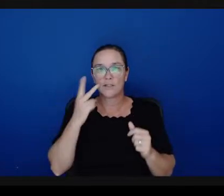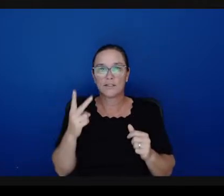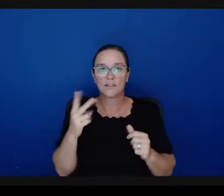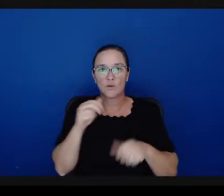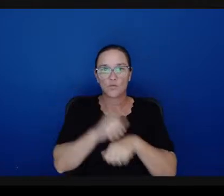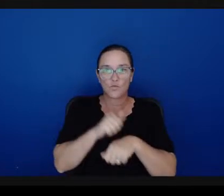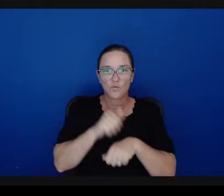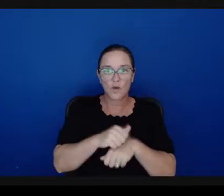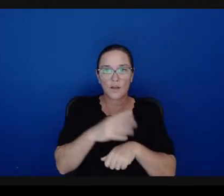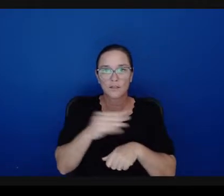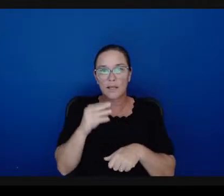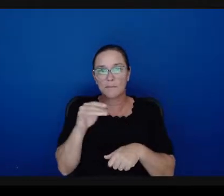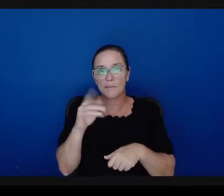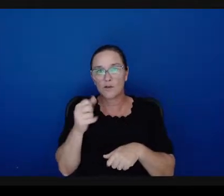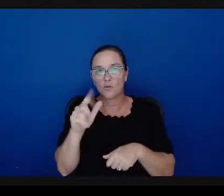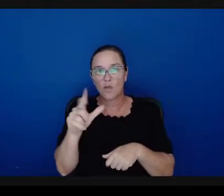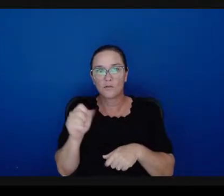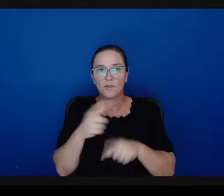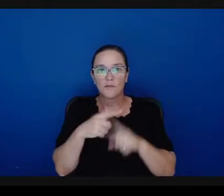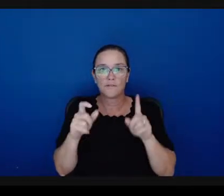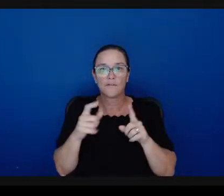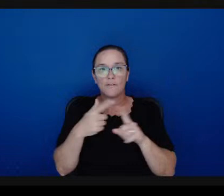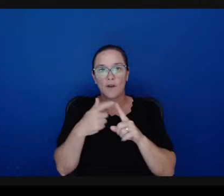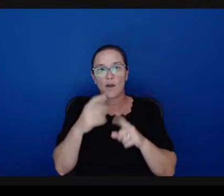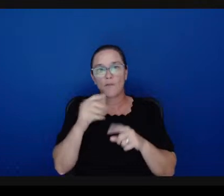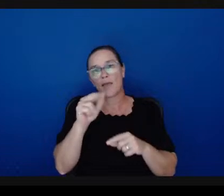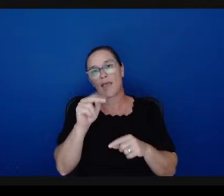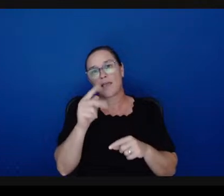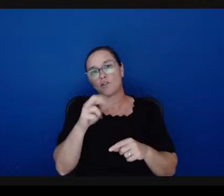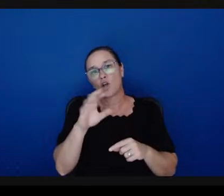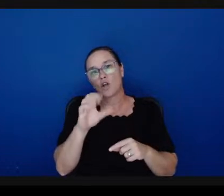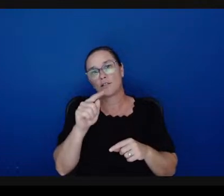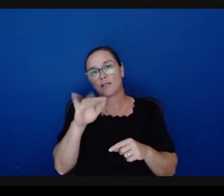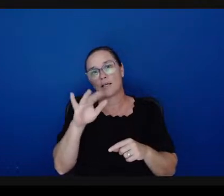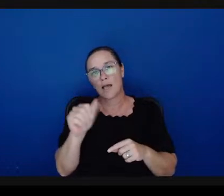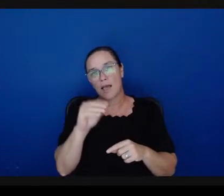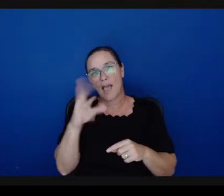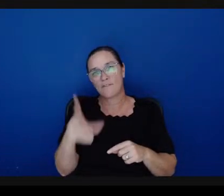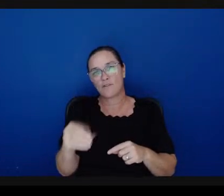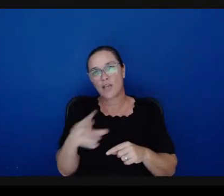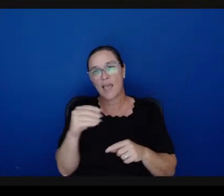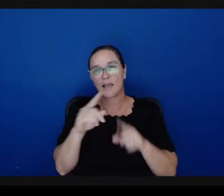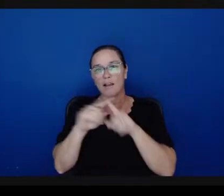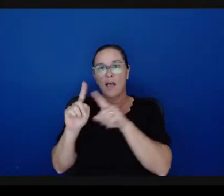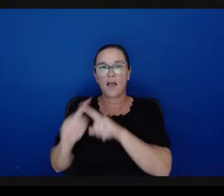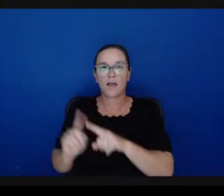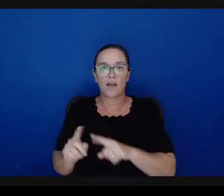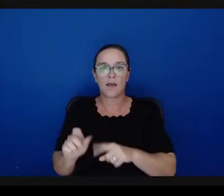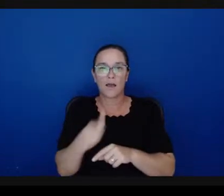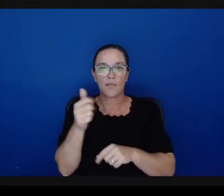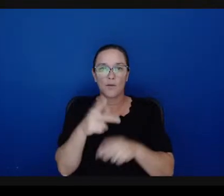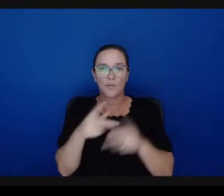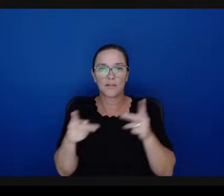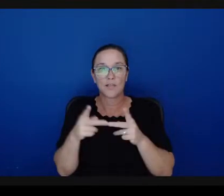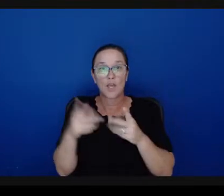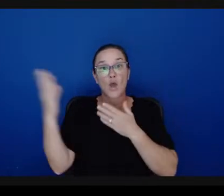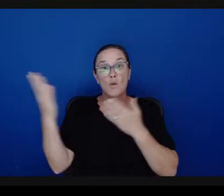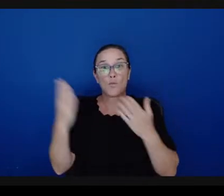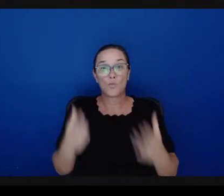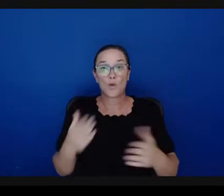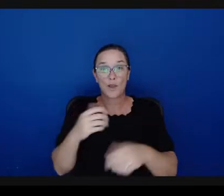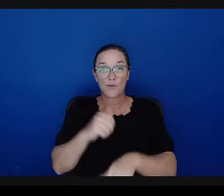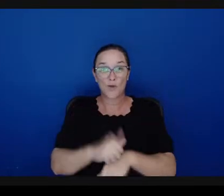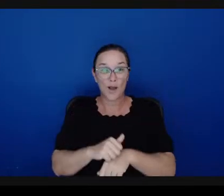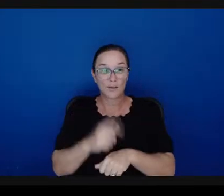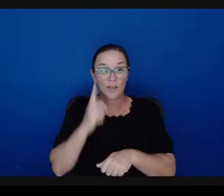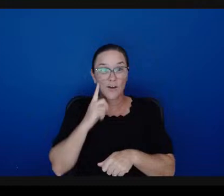from Antarctica, Africa, and beyond. I thought this was interesting as well. Bring along any neat rocks you have for UH Hilo